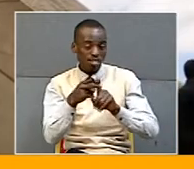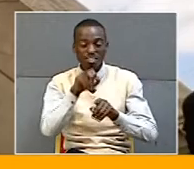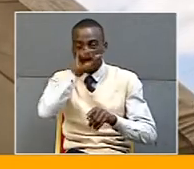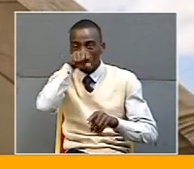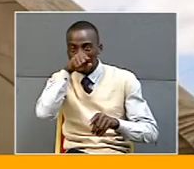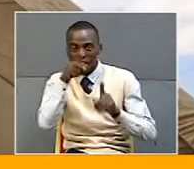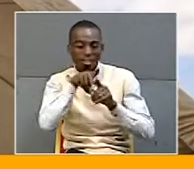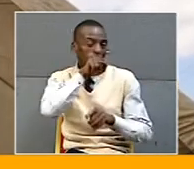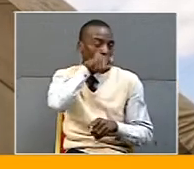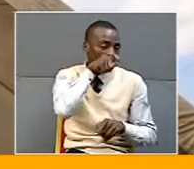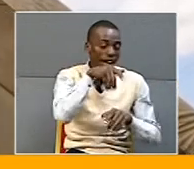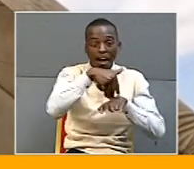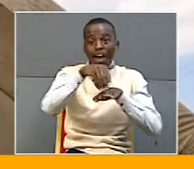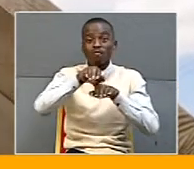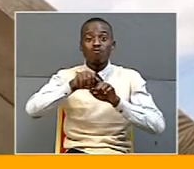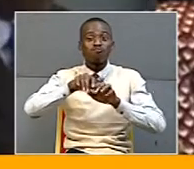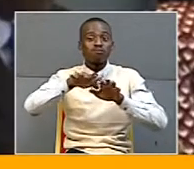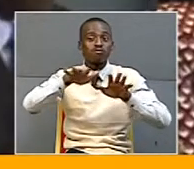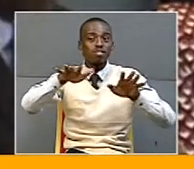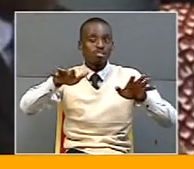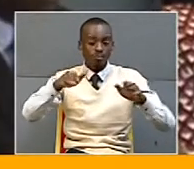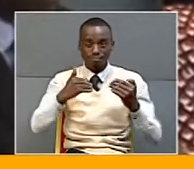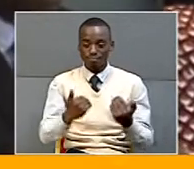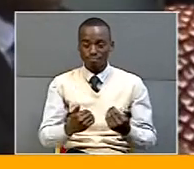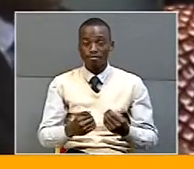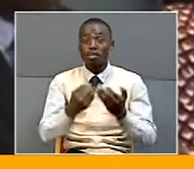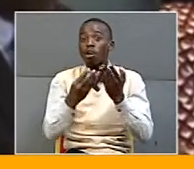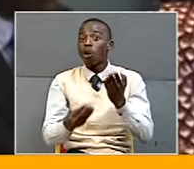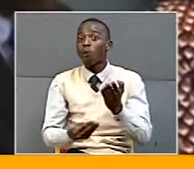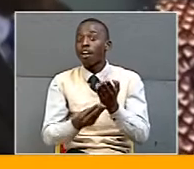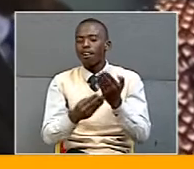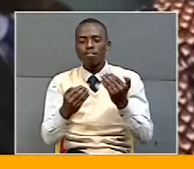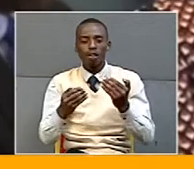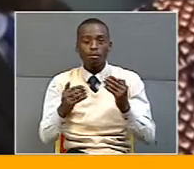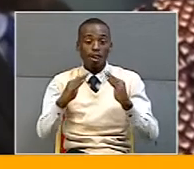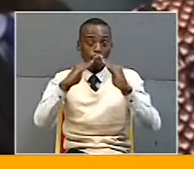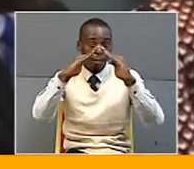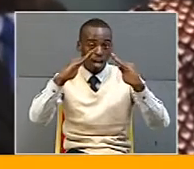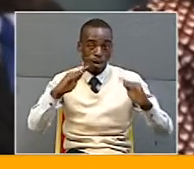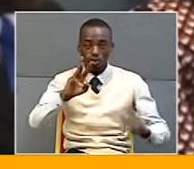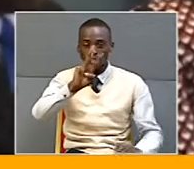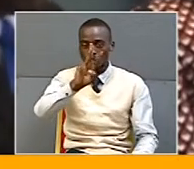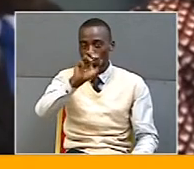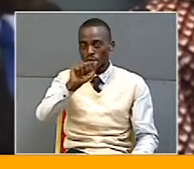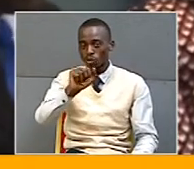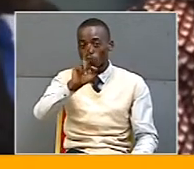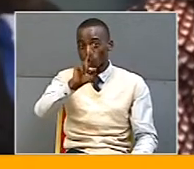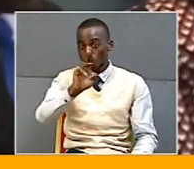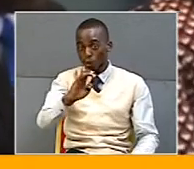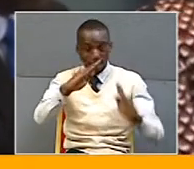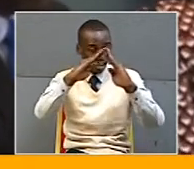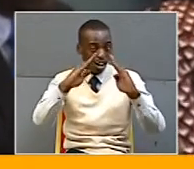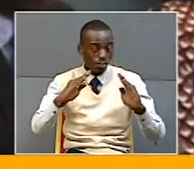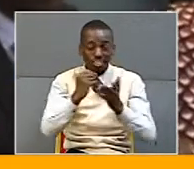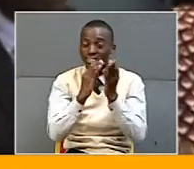piggery, poultry and fish production building. And the add-on of the warehousing facility is something